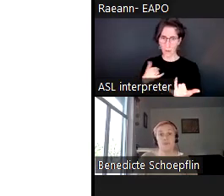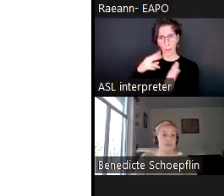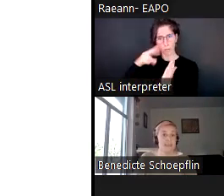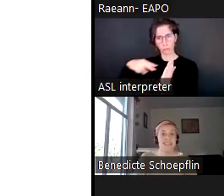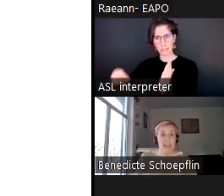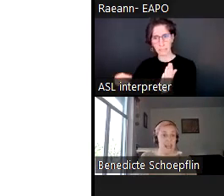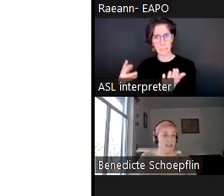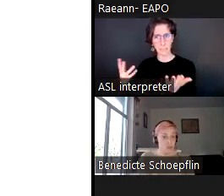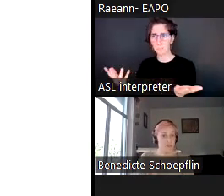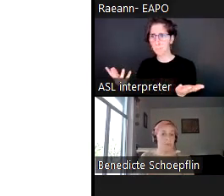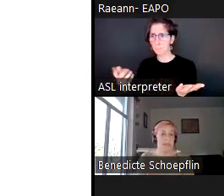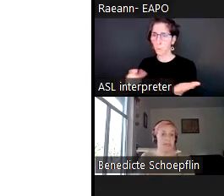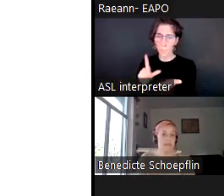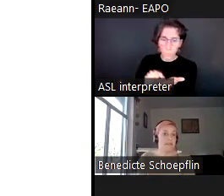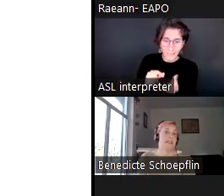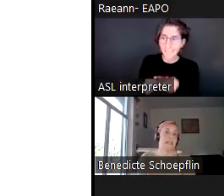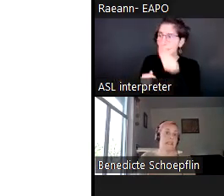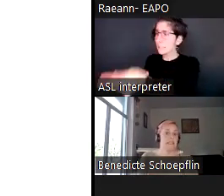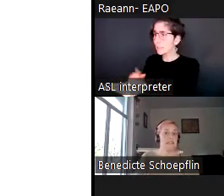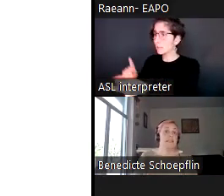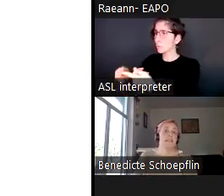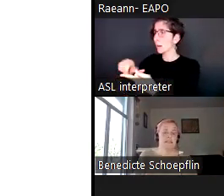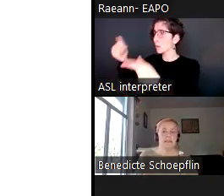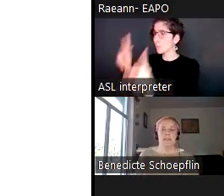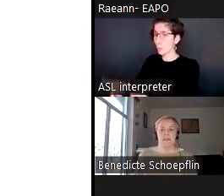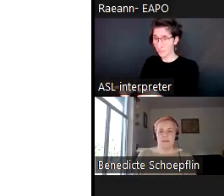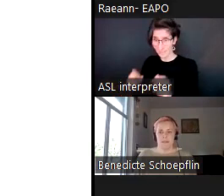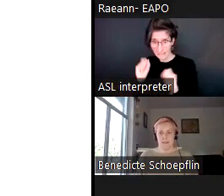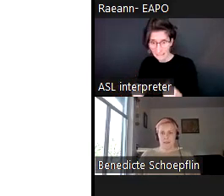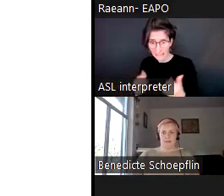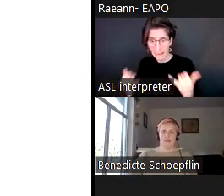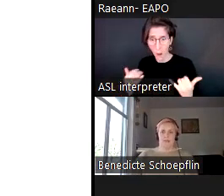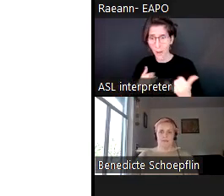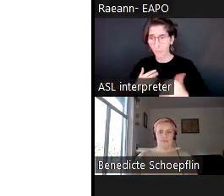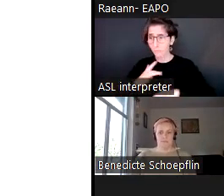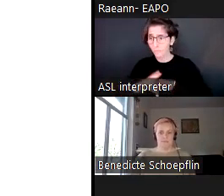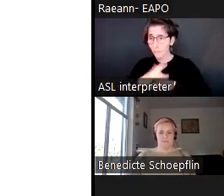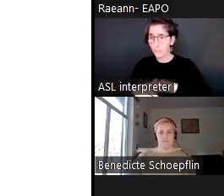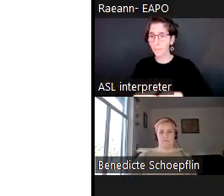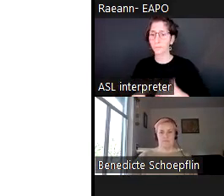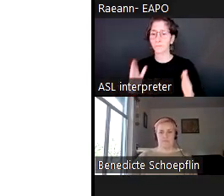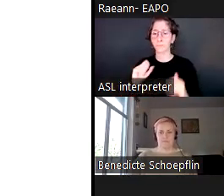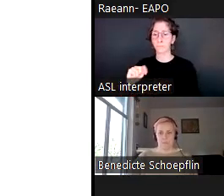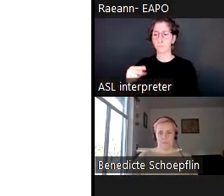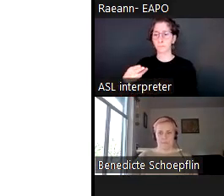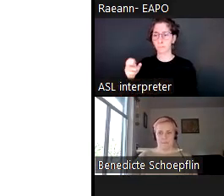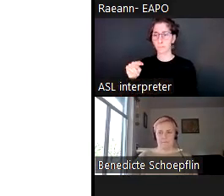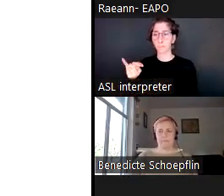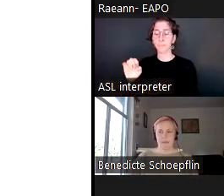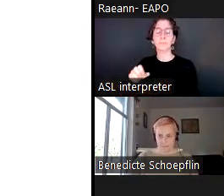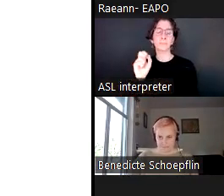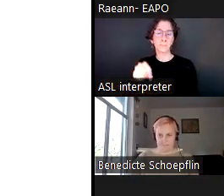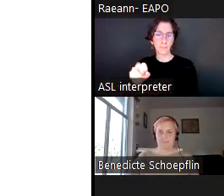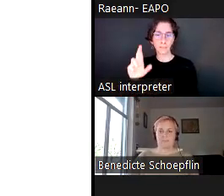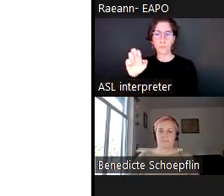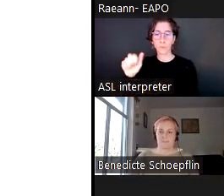read or print and hand to somebody that they think needs it? Well, yeah, so Rianne has the toolkit.